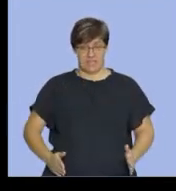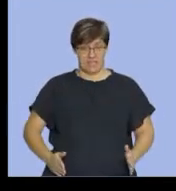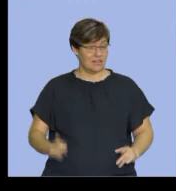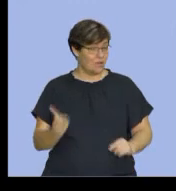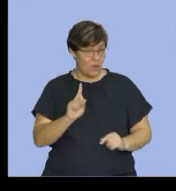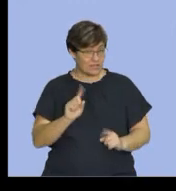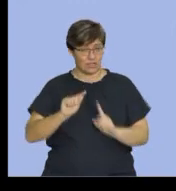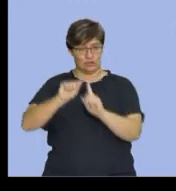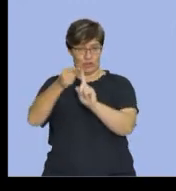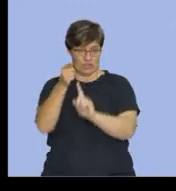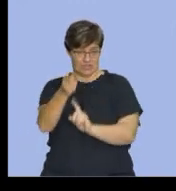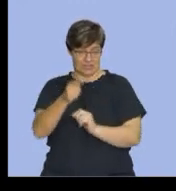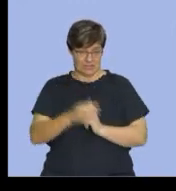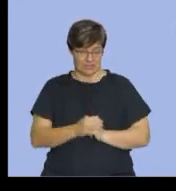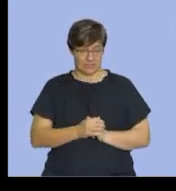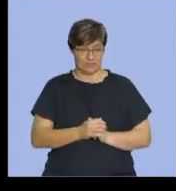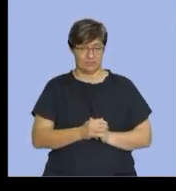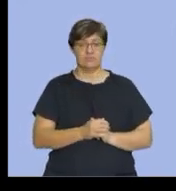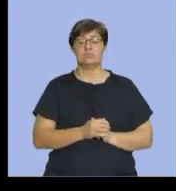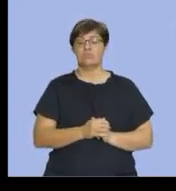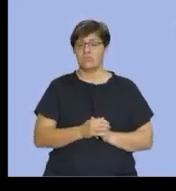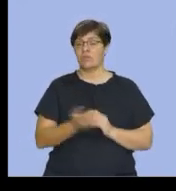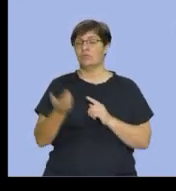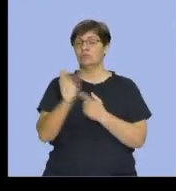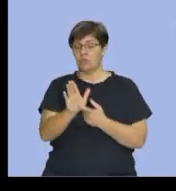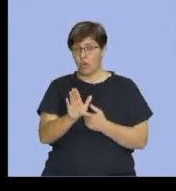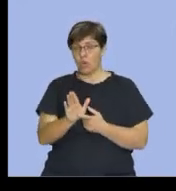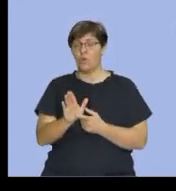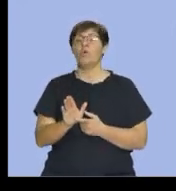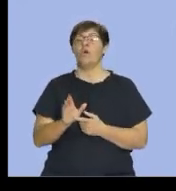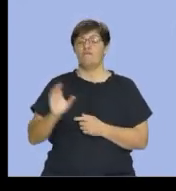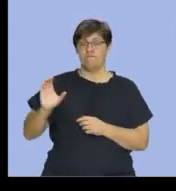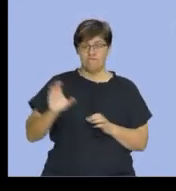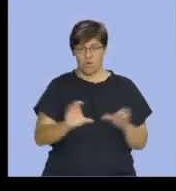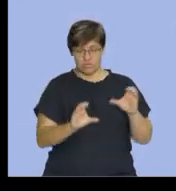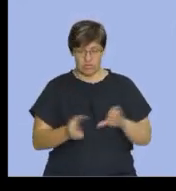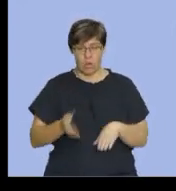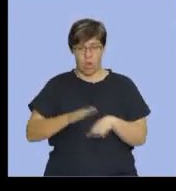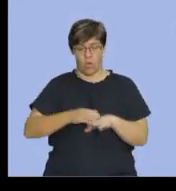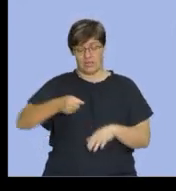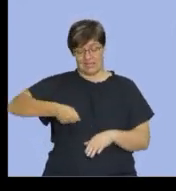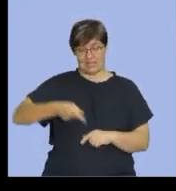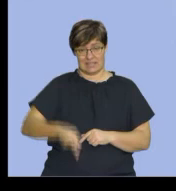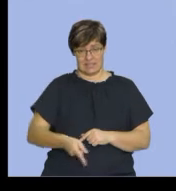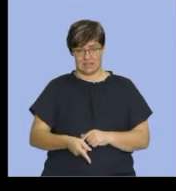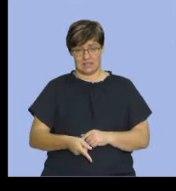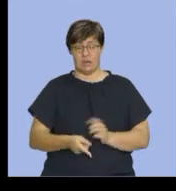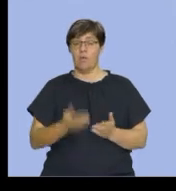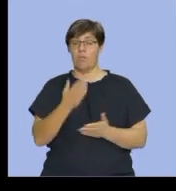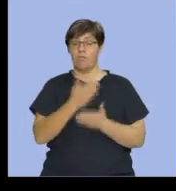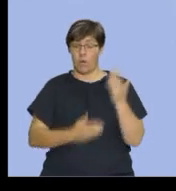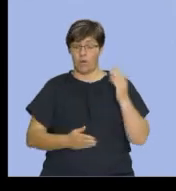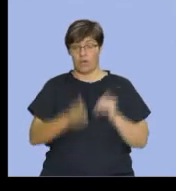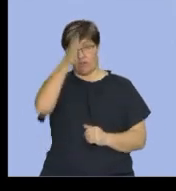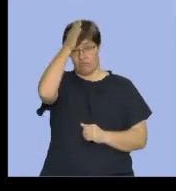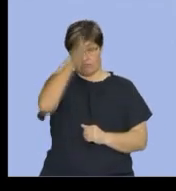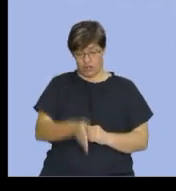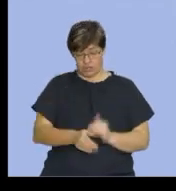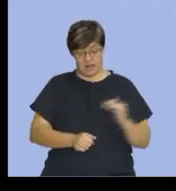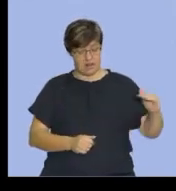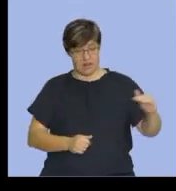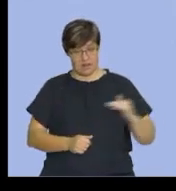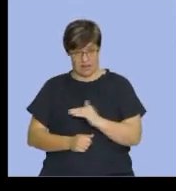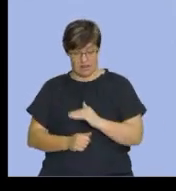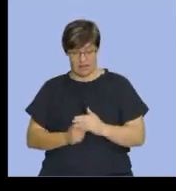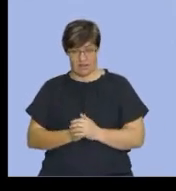body diagram means a dot, to indicate all the forces exerted on the case in both the vertical and